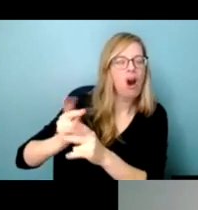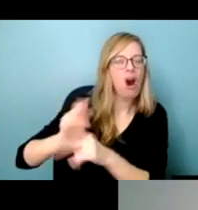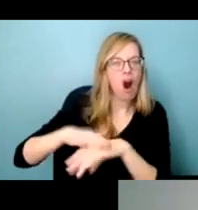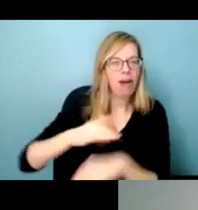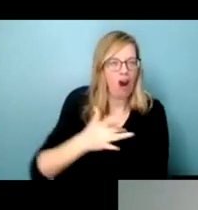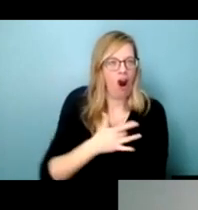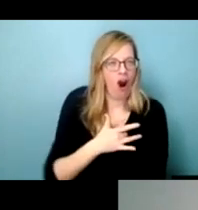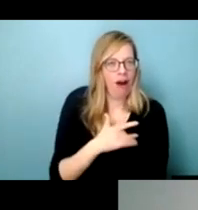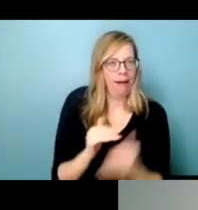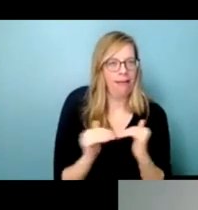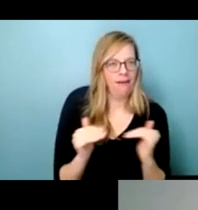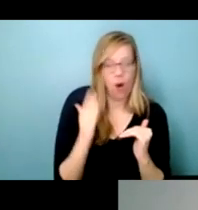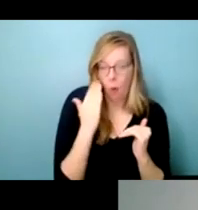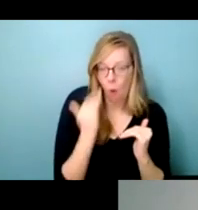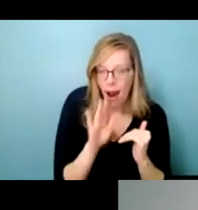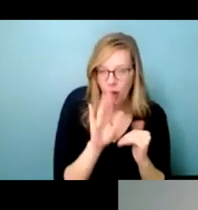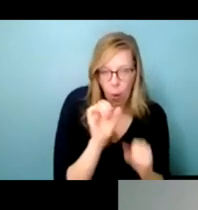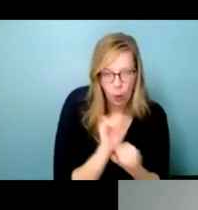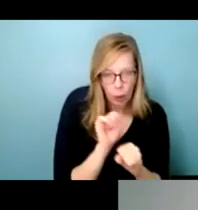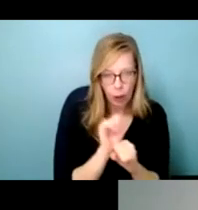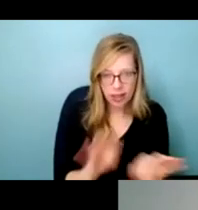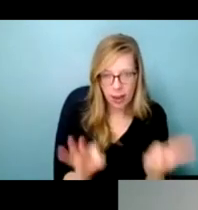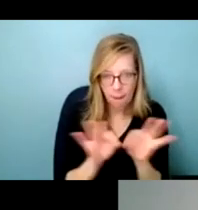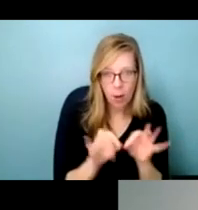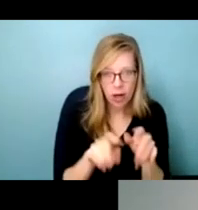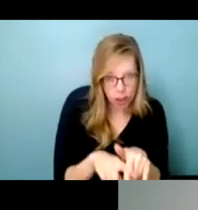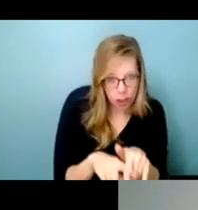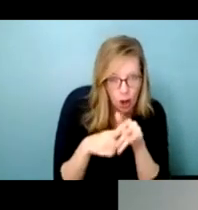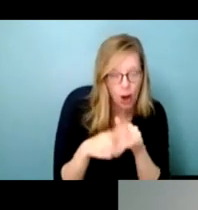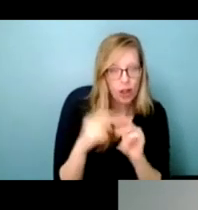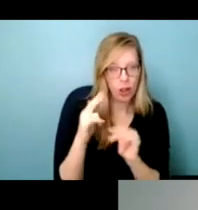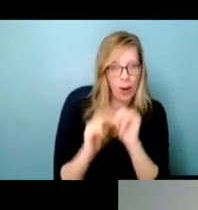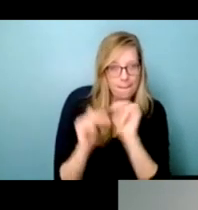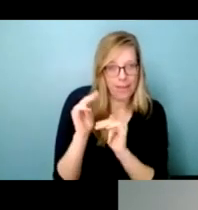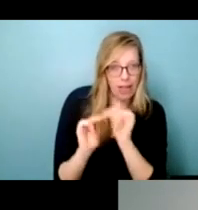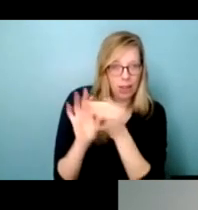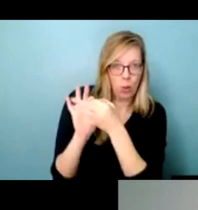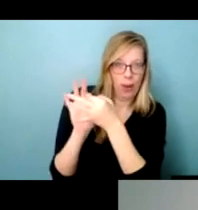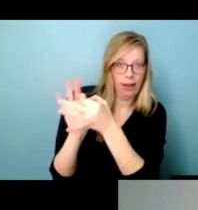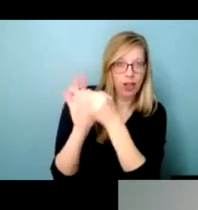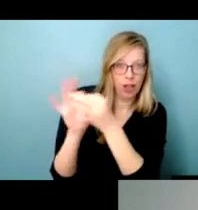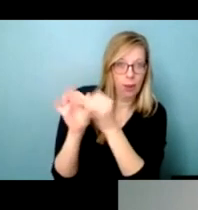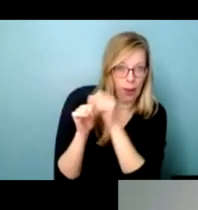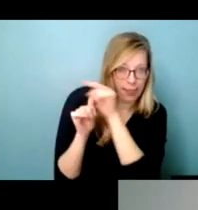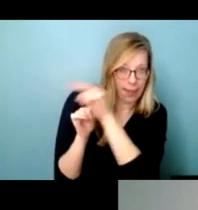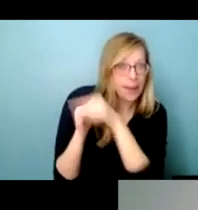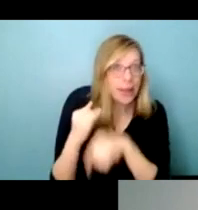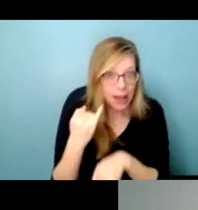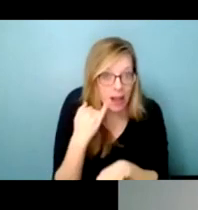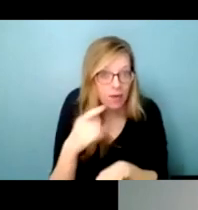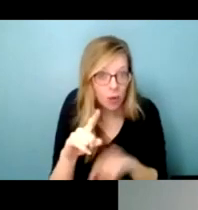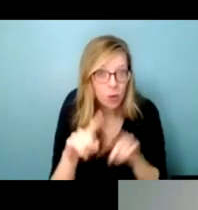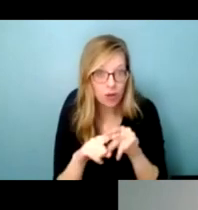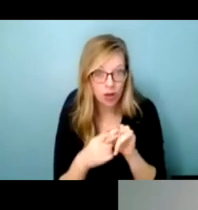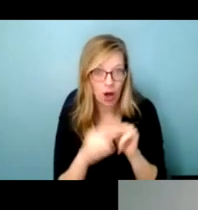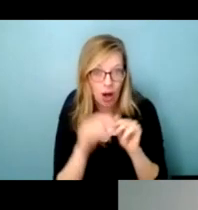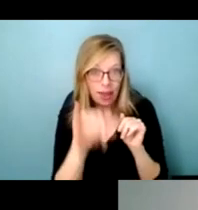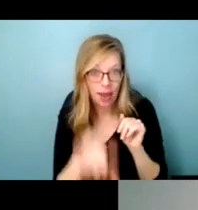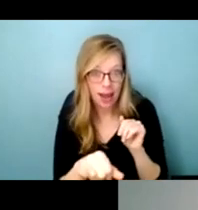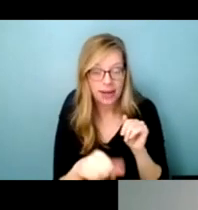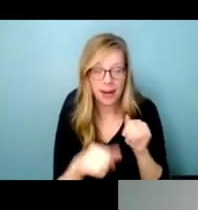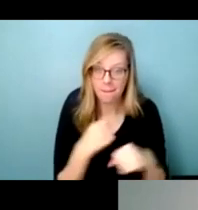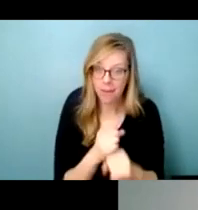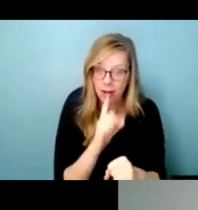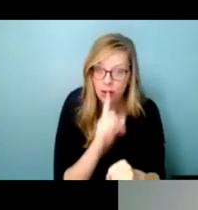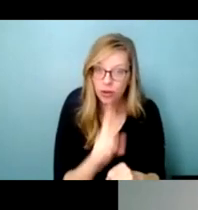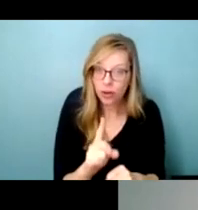is so important, so you can build a relationship with them. That's what we can all do. And if we all start ensuring that